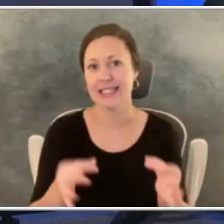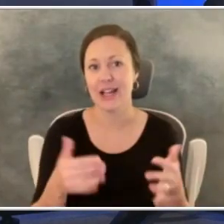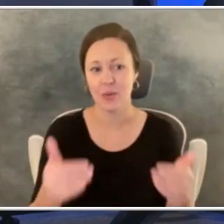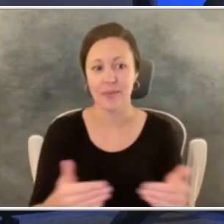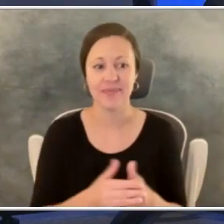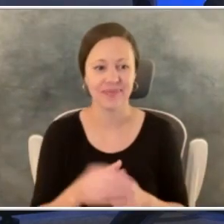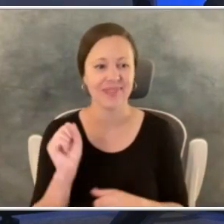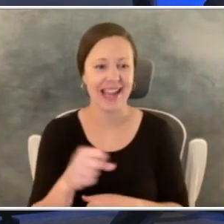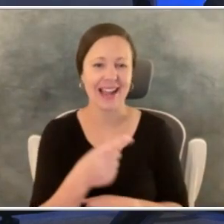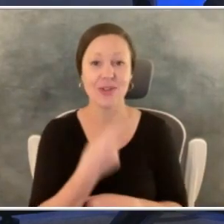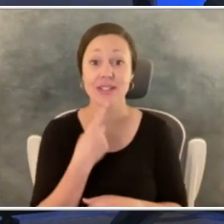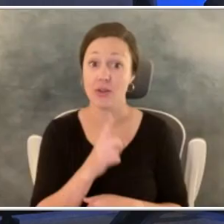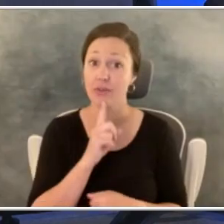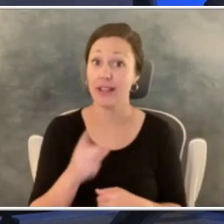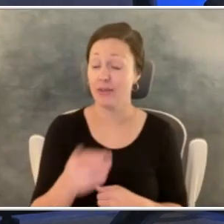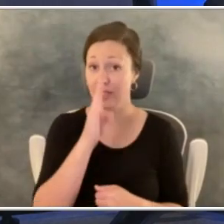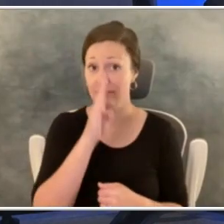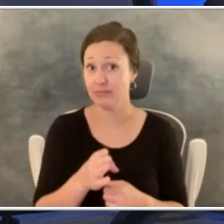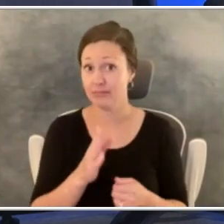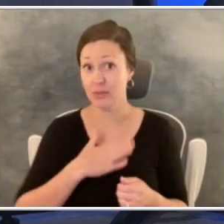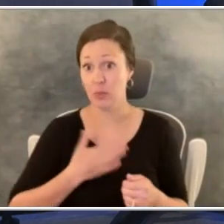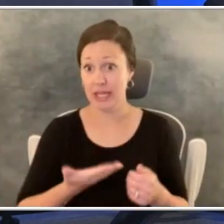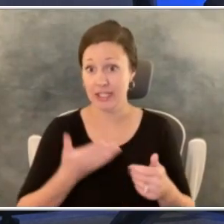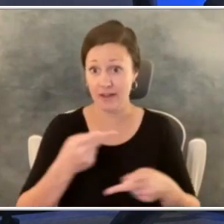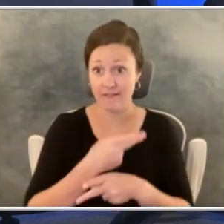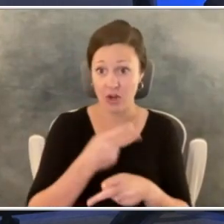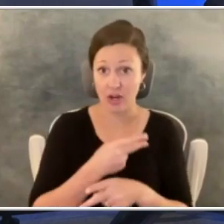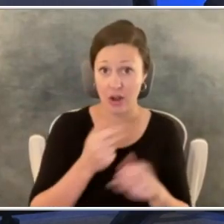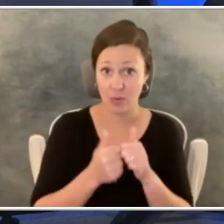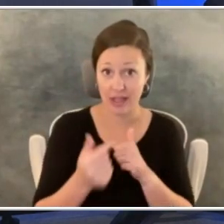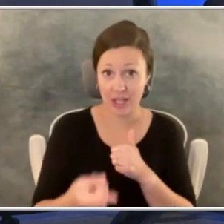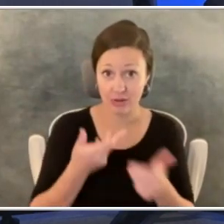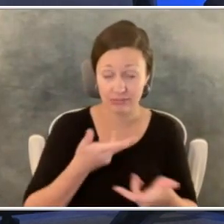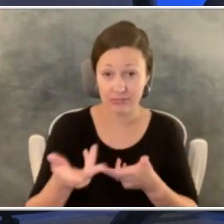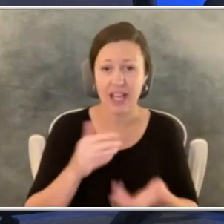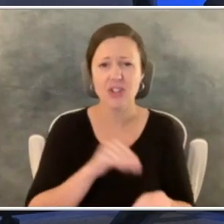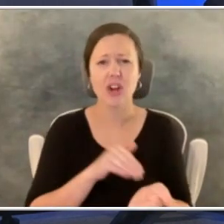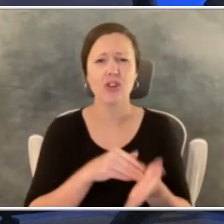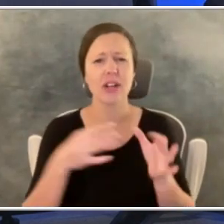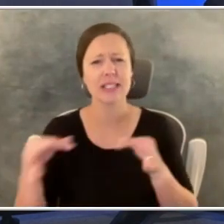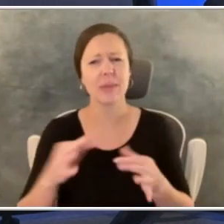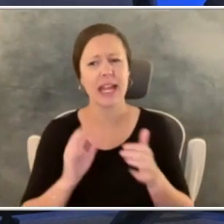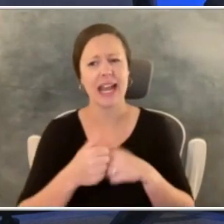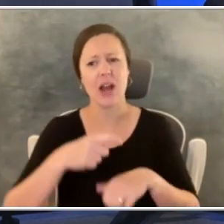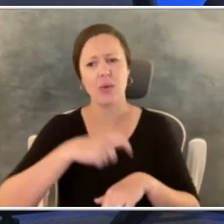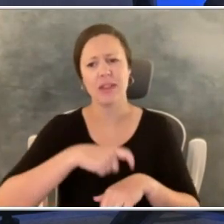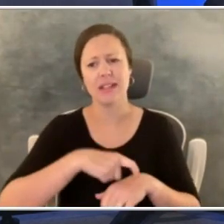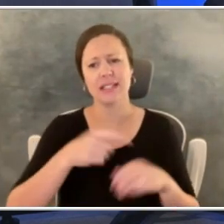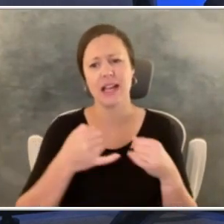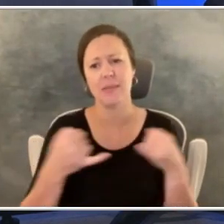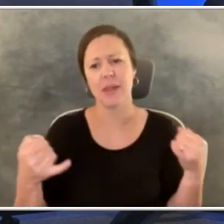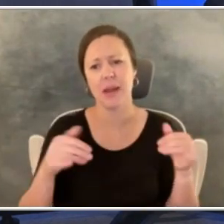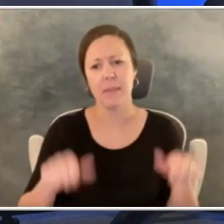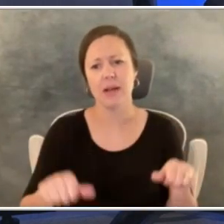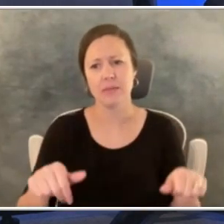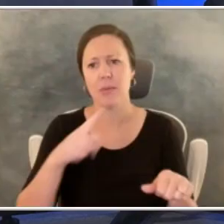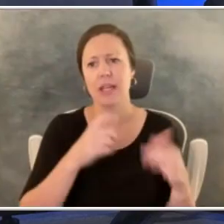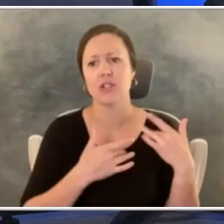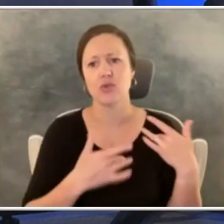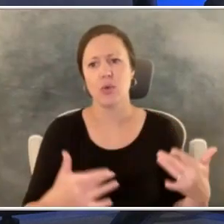and willing to figure it out with you. Yes. Work with you. Absolutely. And Dr. Chen, explain how the timeline is possible, because normally radiation is spread